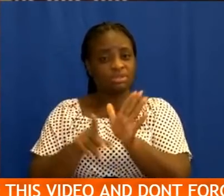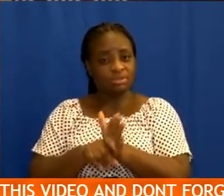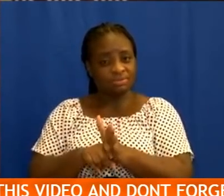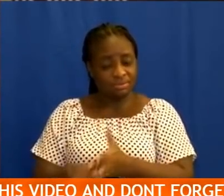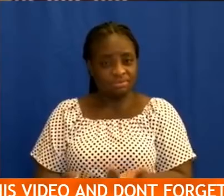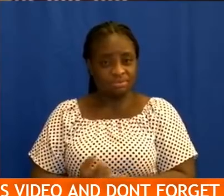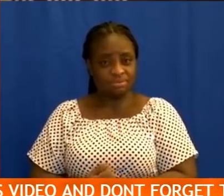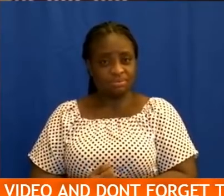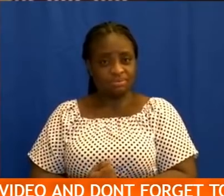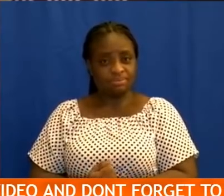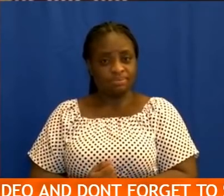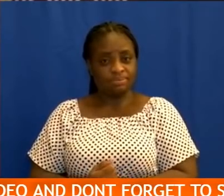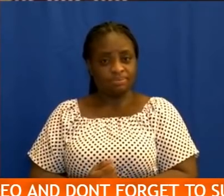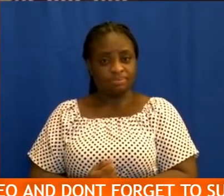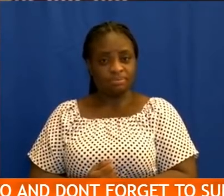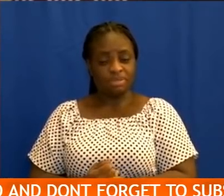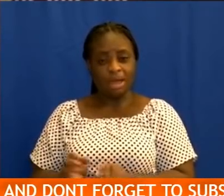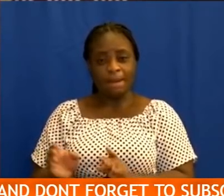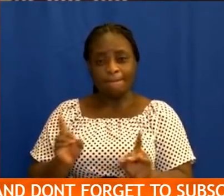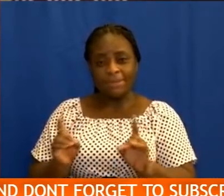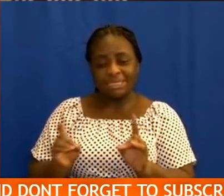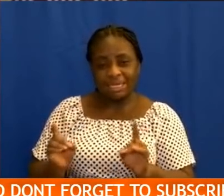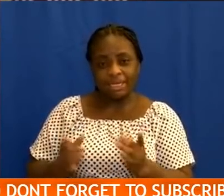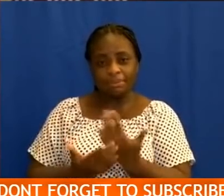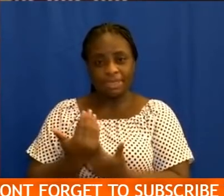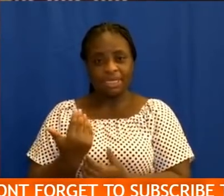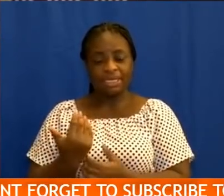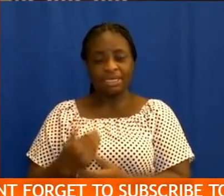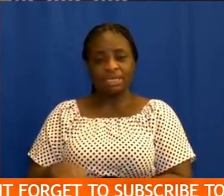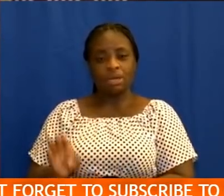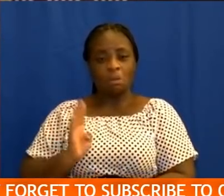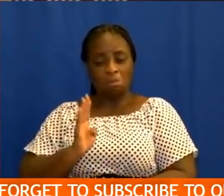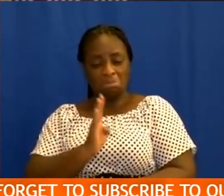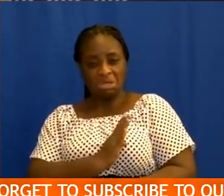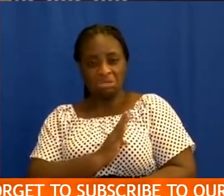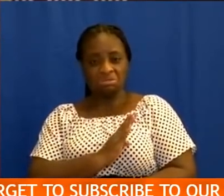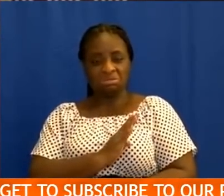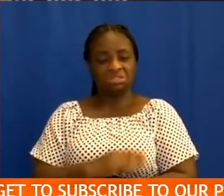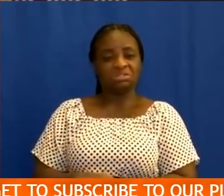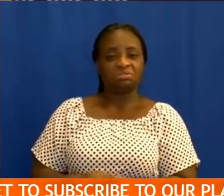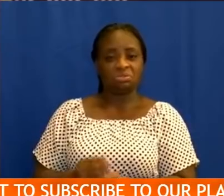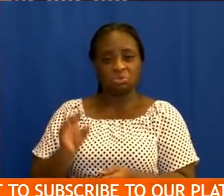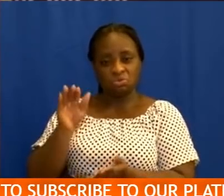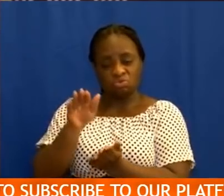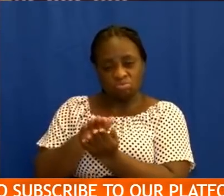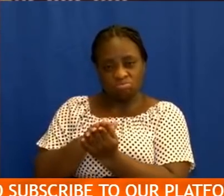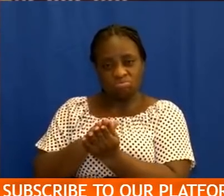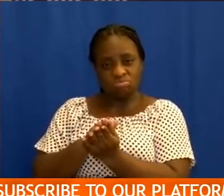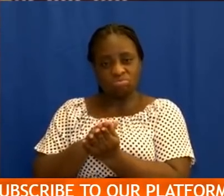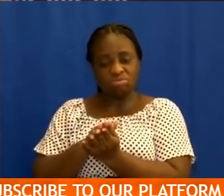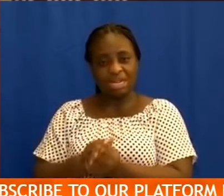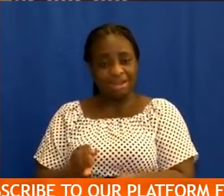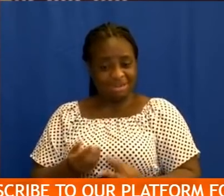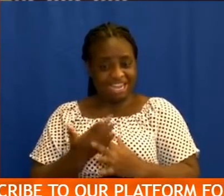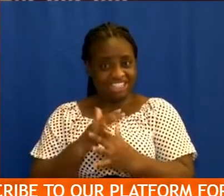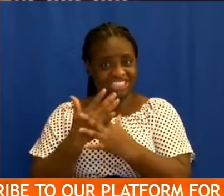the CAP Bus Initiative, being administered by the National Board for Small-Scale Industry, has